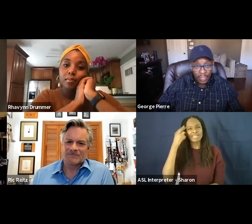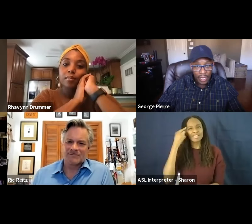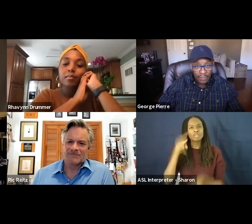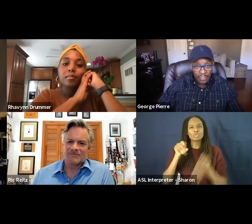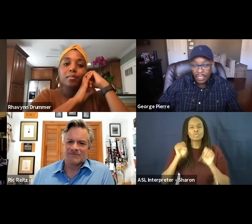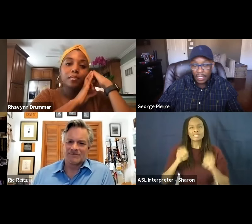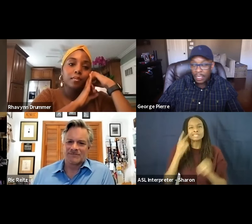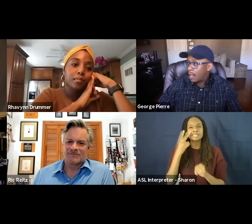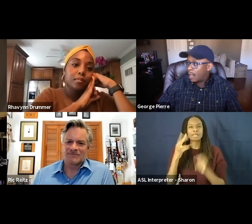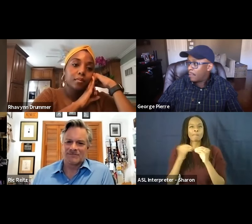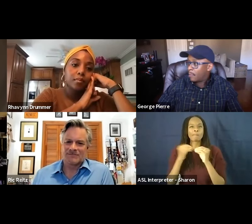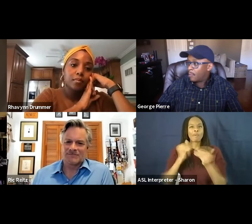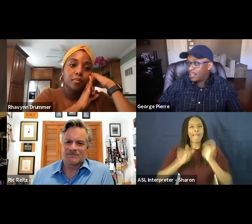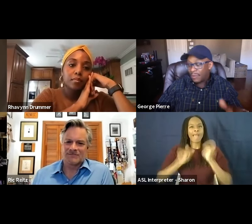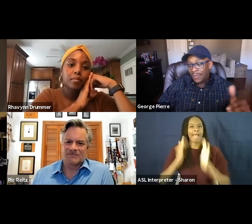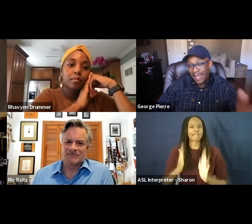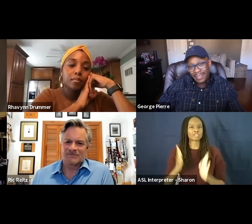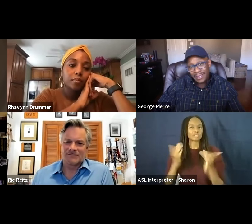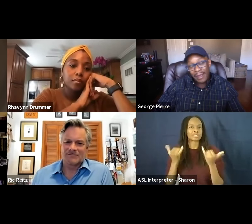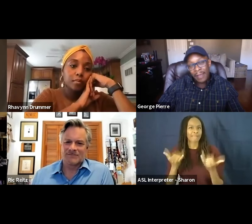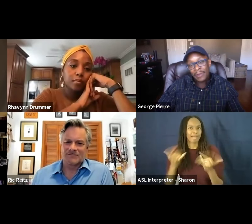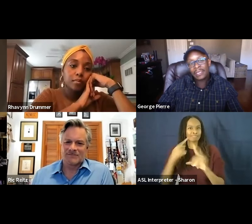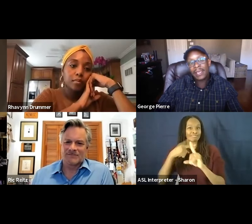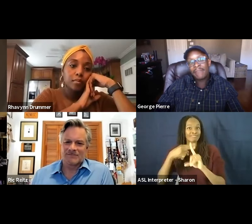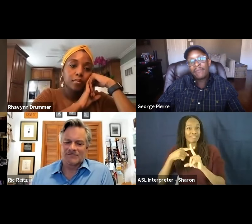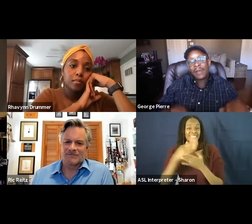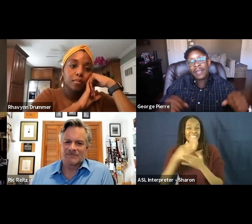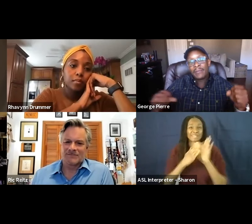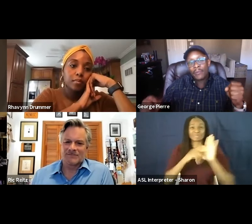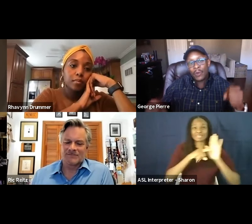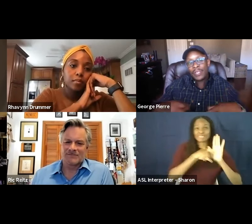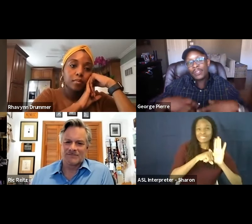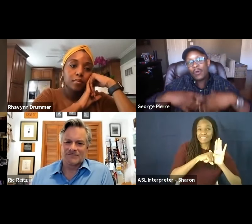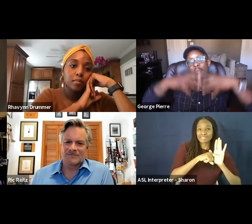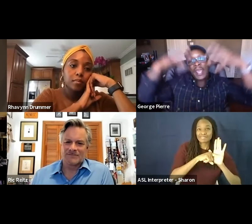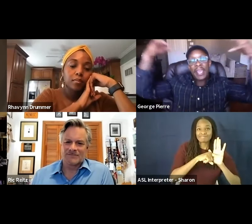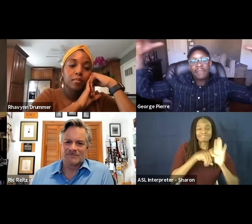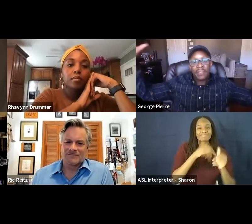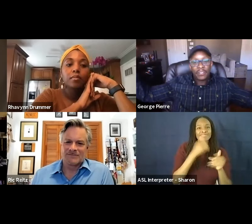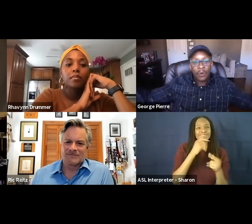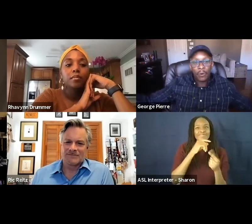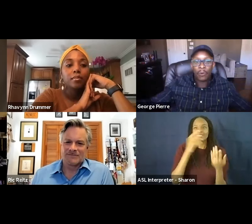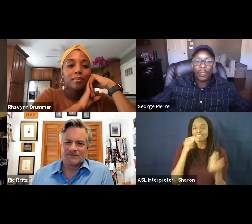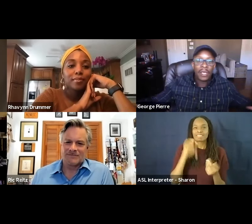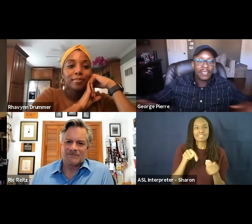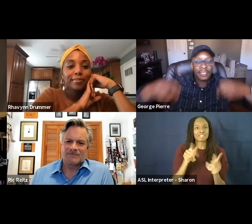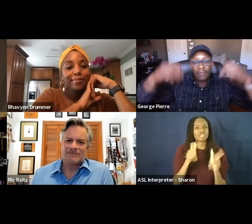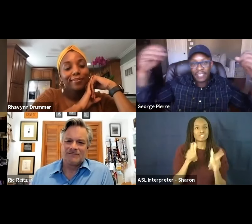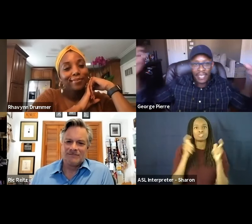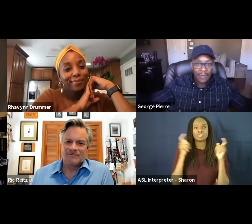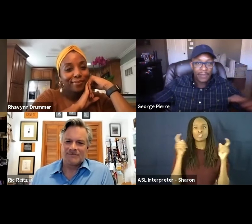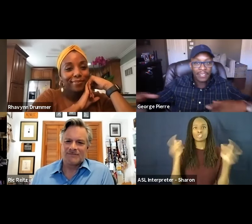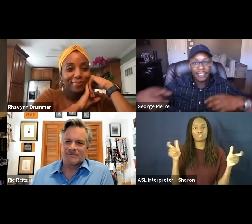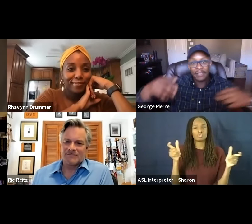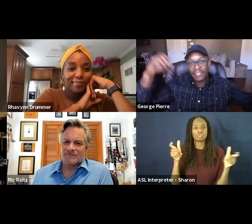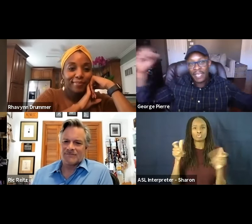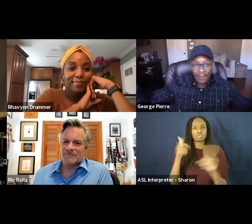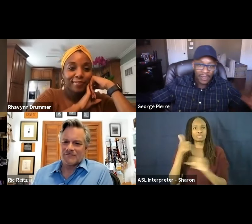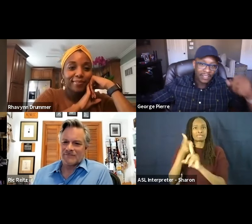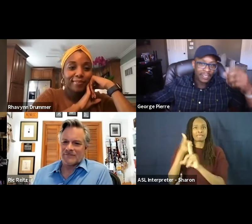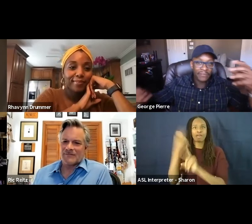actors, obviously. Some of the bad things that are happening is that everybody, when this whole wave of this whole self-tape, I'm going